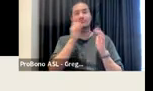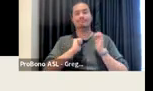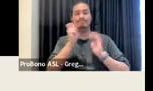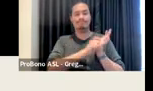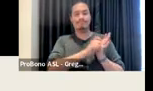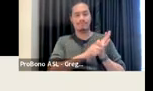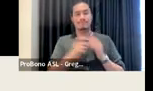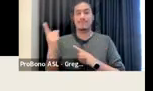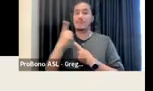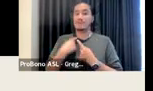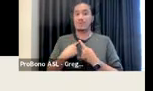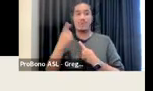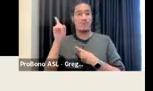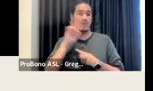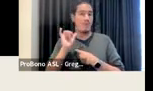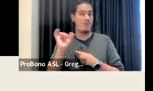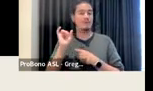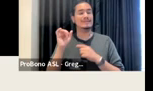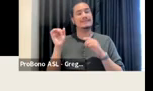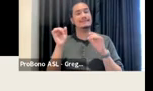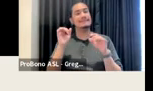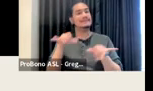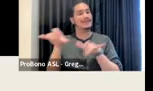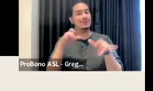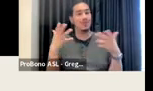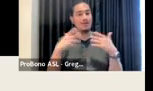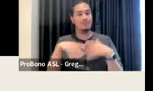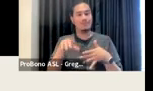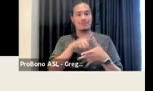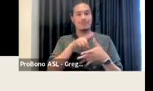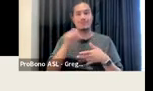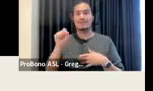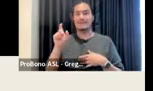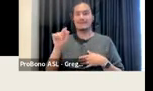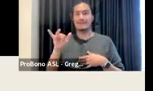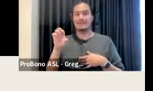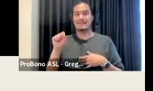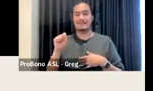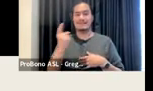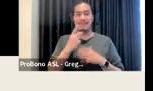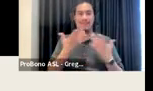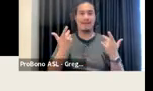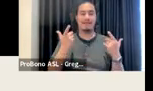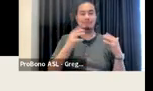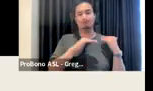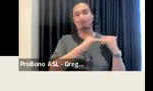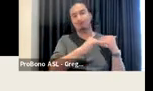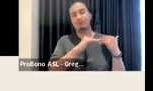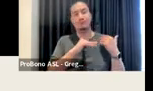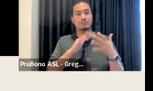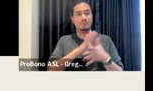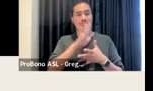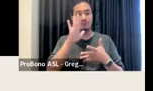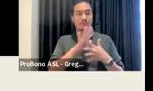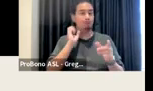standard was this setup, right? There's stasis, something happens, and then rising action happens, boom,